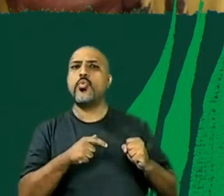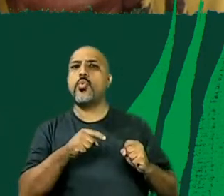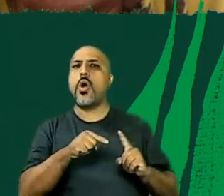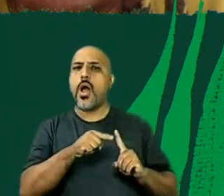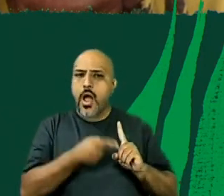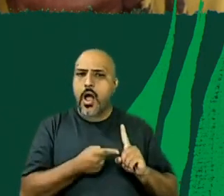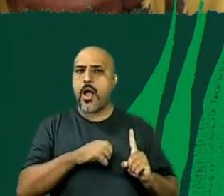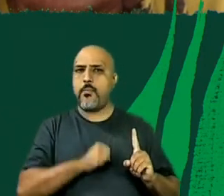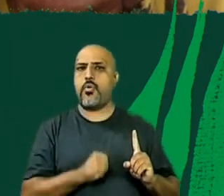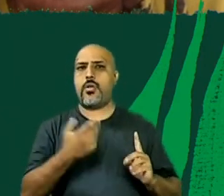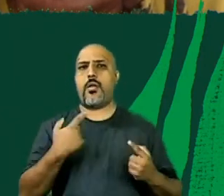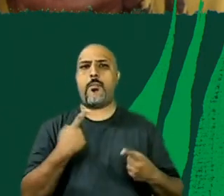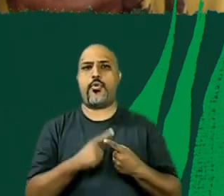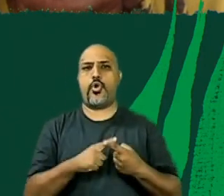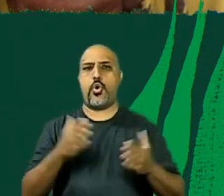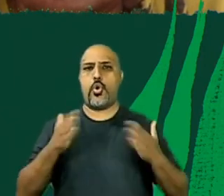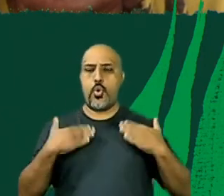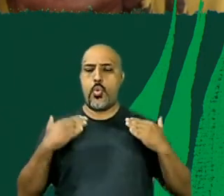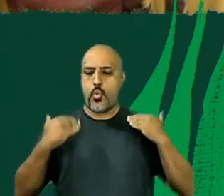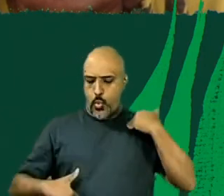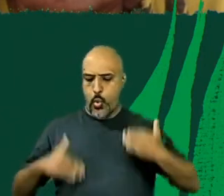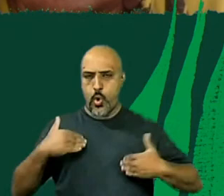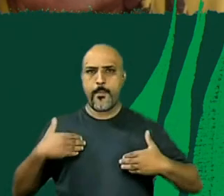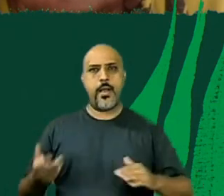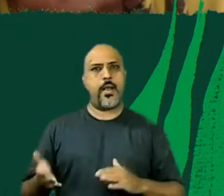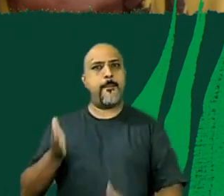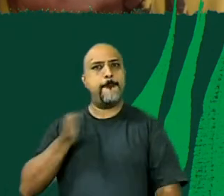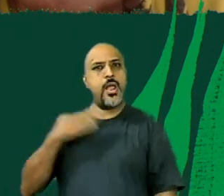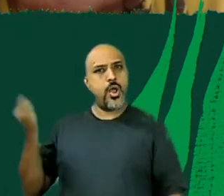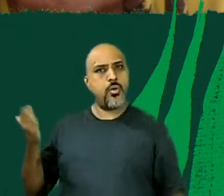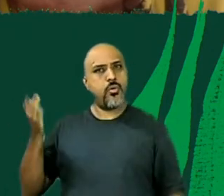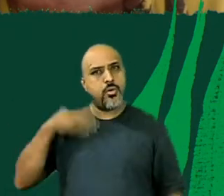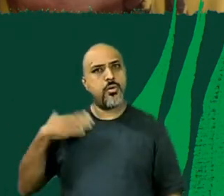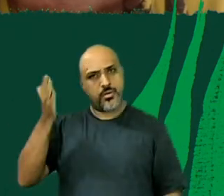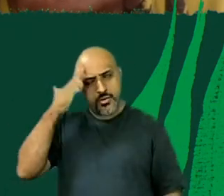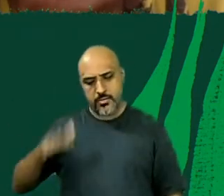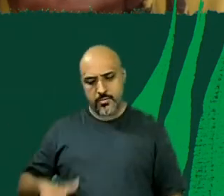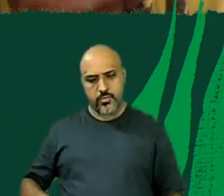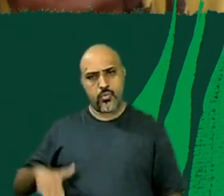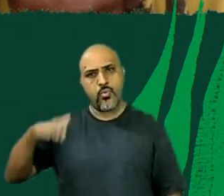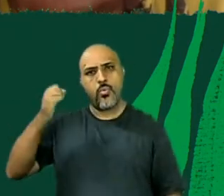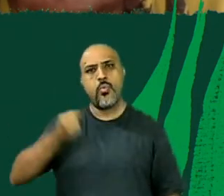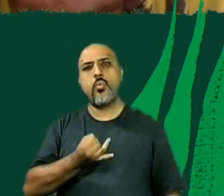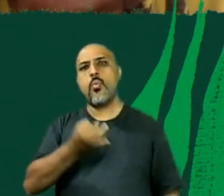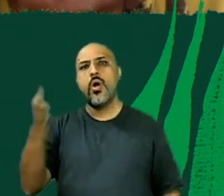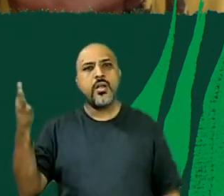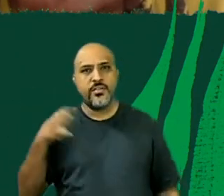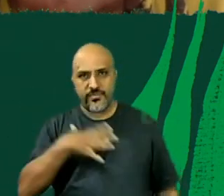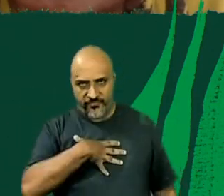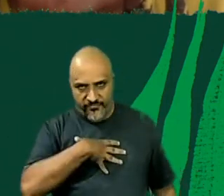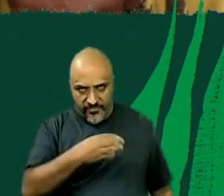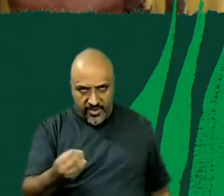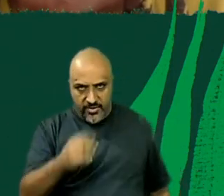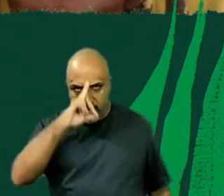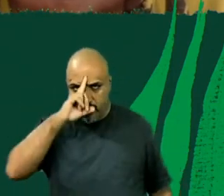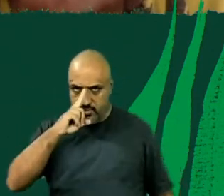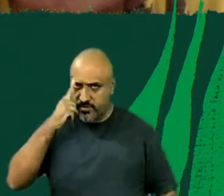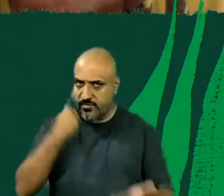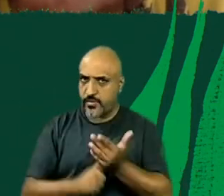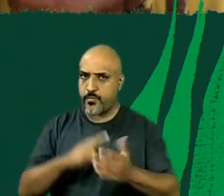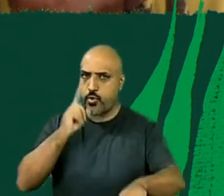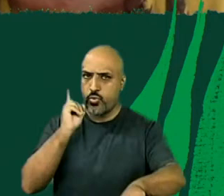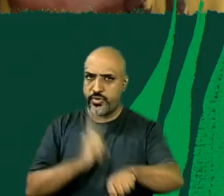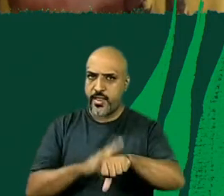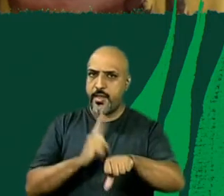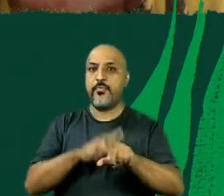abortion because the it's my body. I decide how many children I want to have. I decide when I'm going